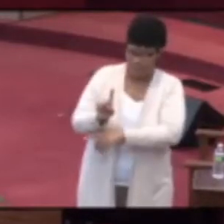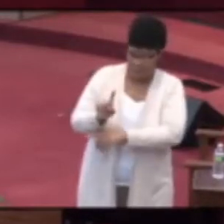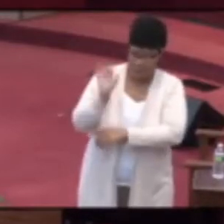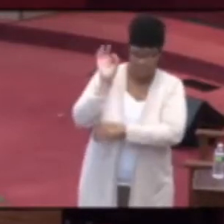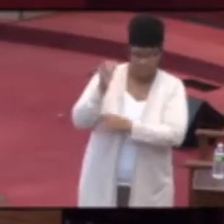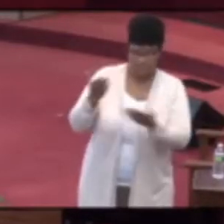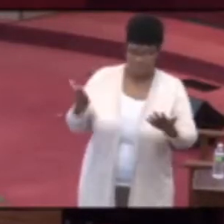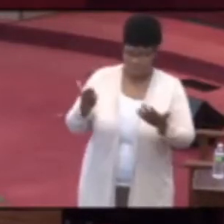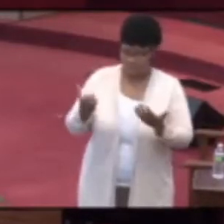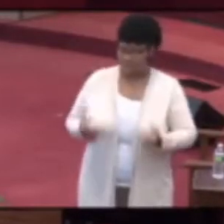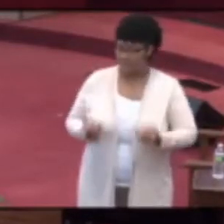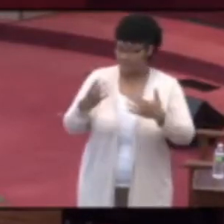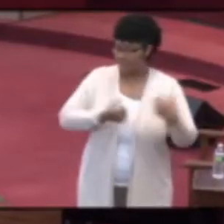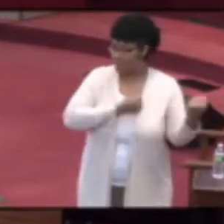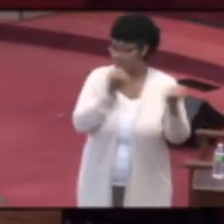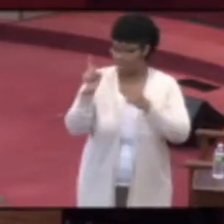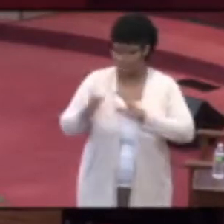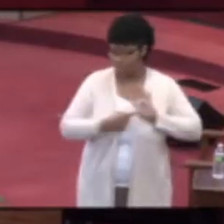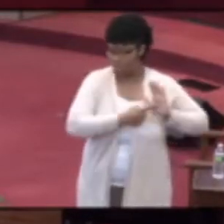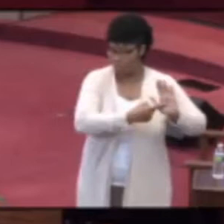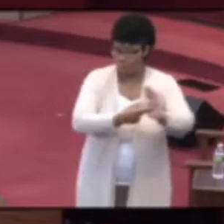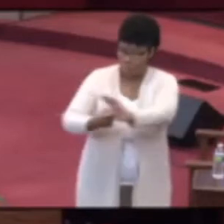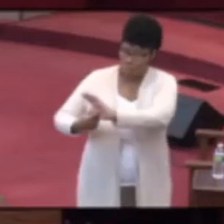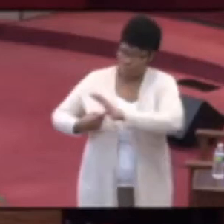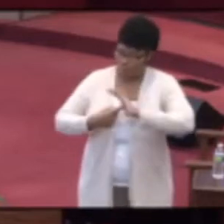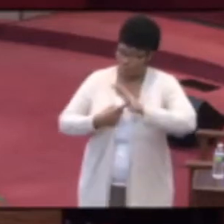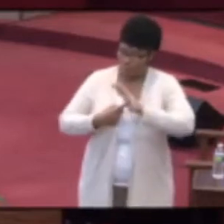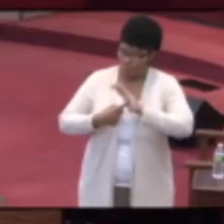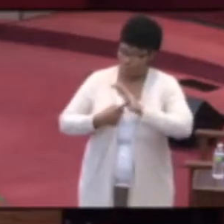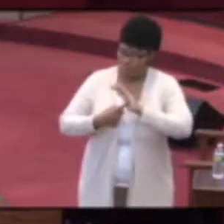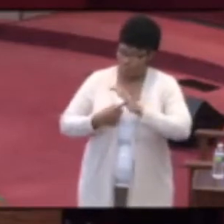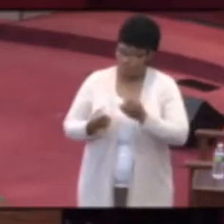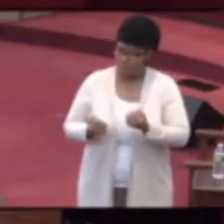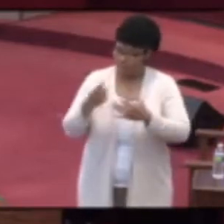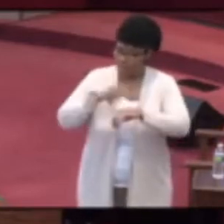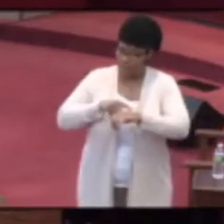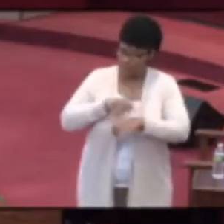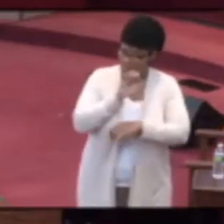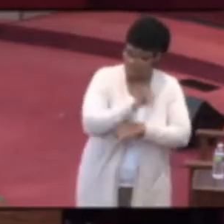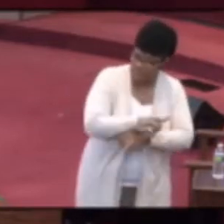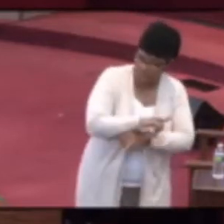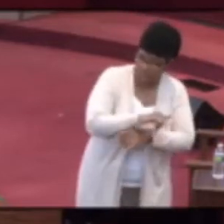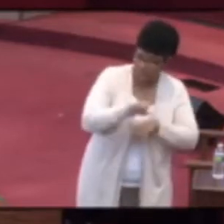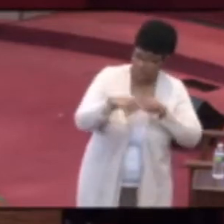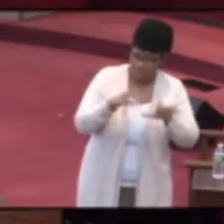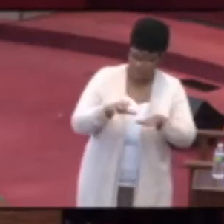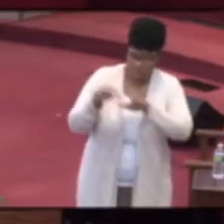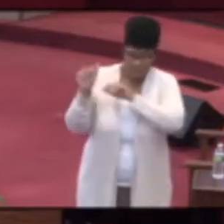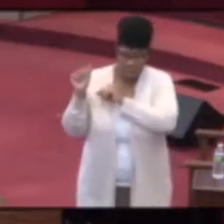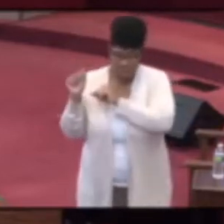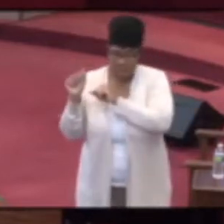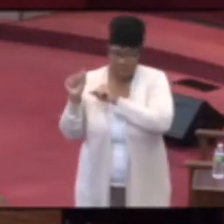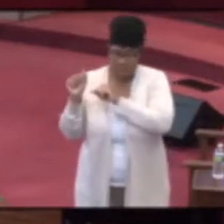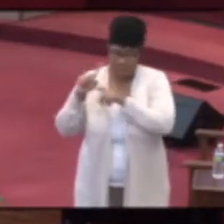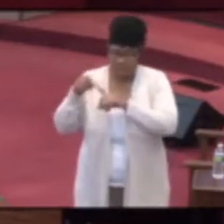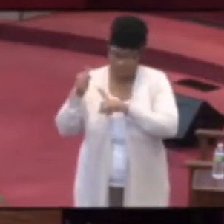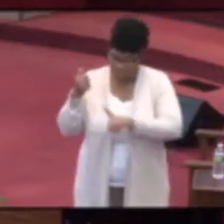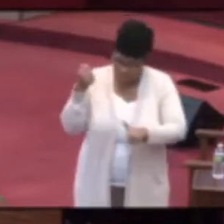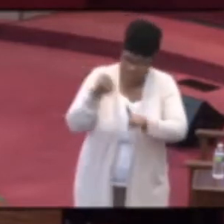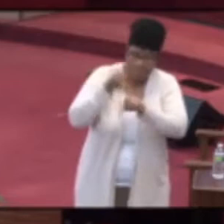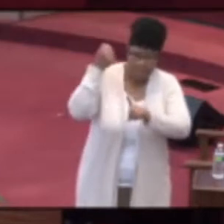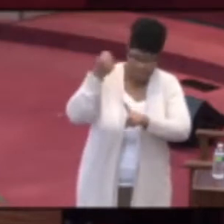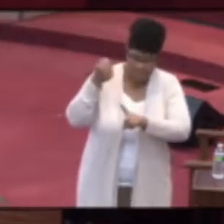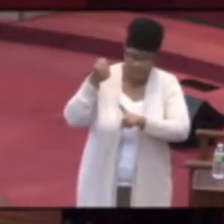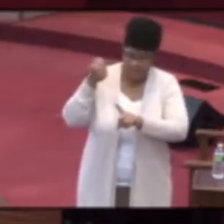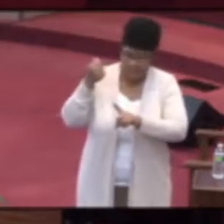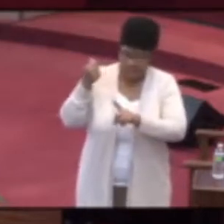much display of power, how long do I stay where, when do I attack the system hard, and when do